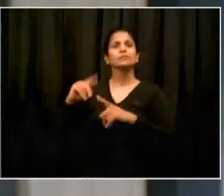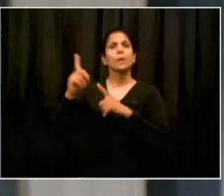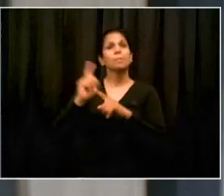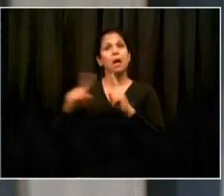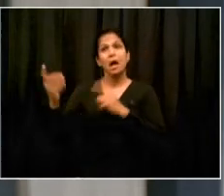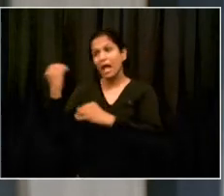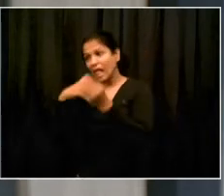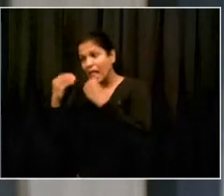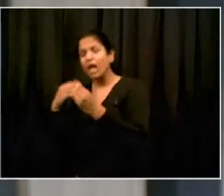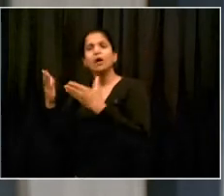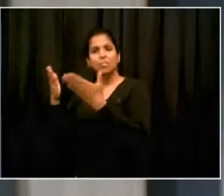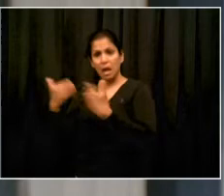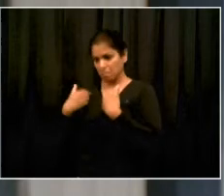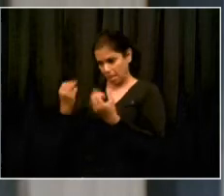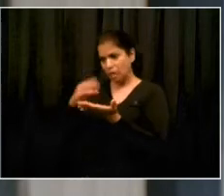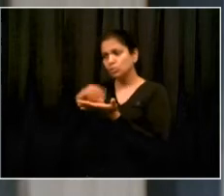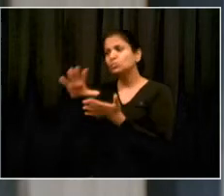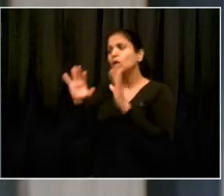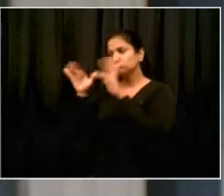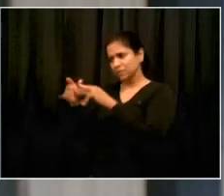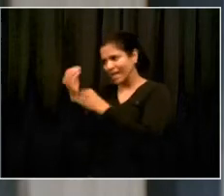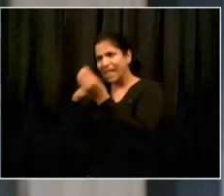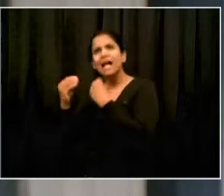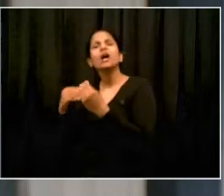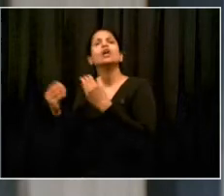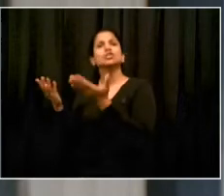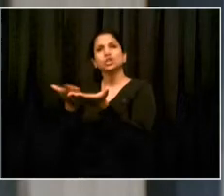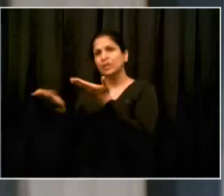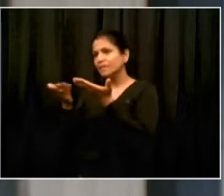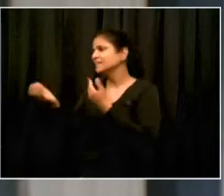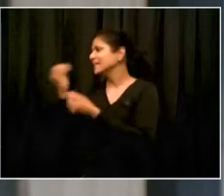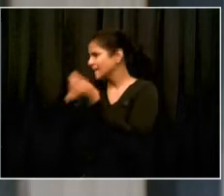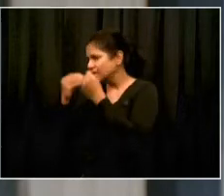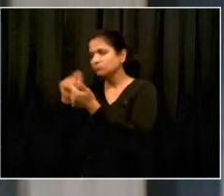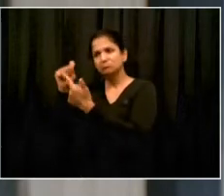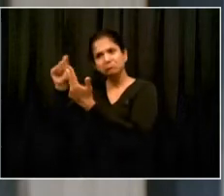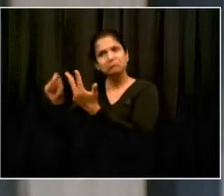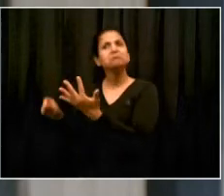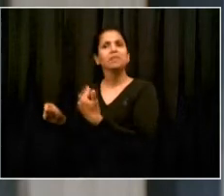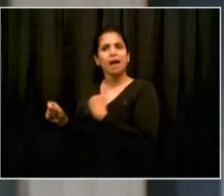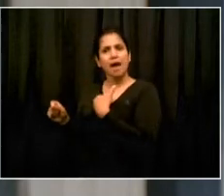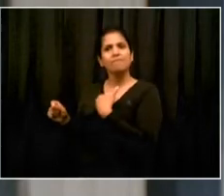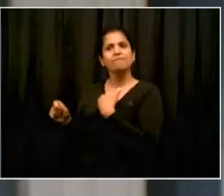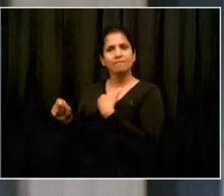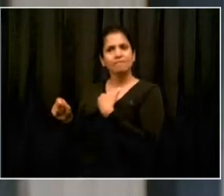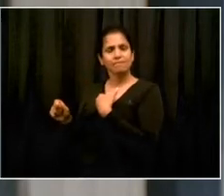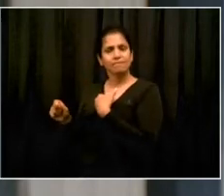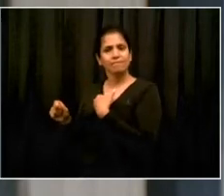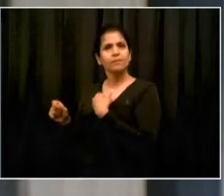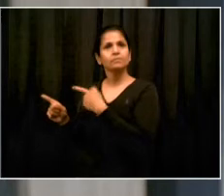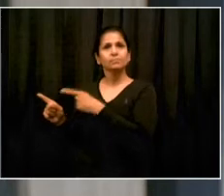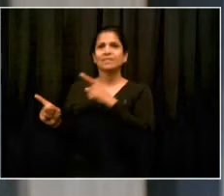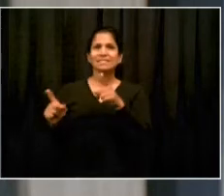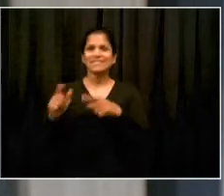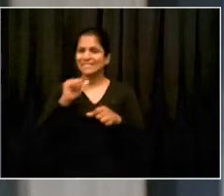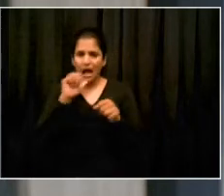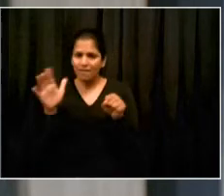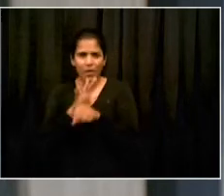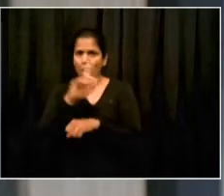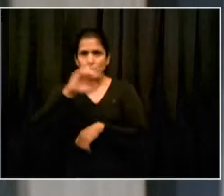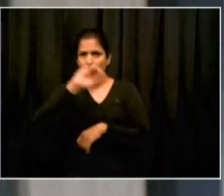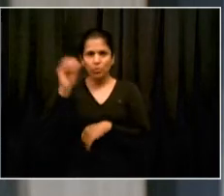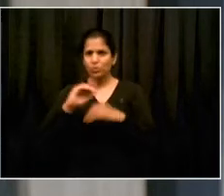there. So there's some virtual aspects of their day, but they're not fully remote. Now, as the mayor has mentioned, as we